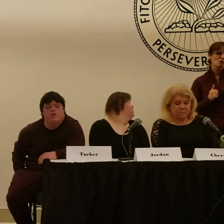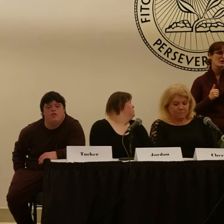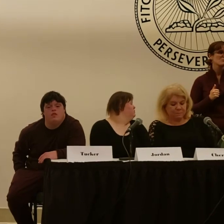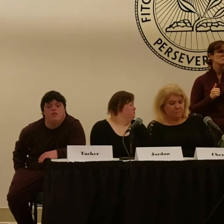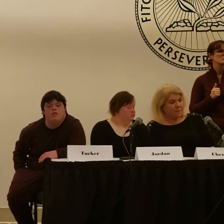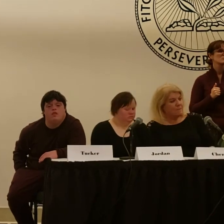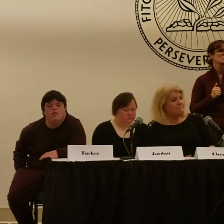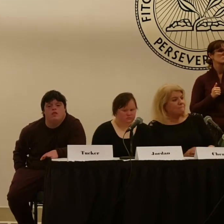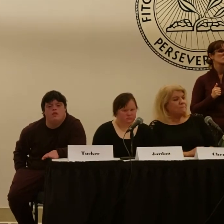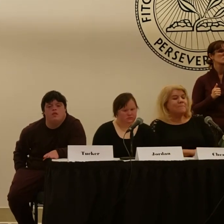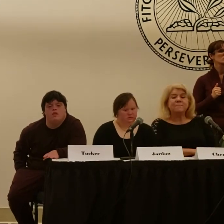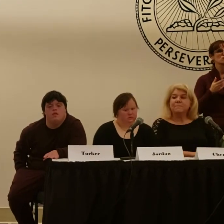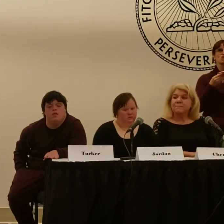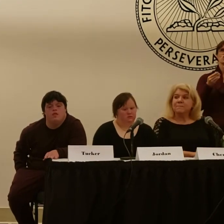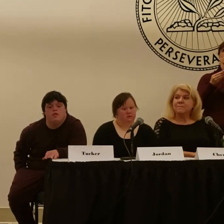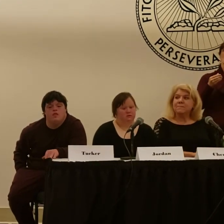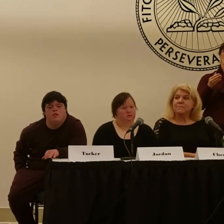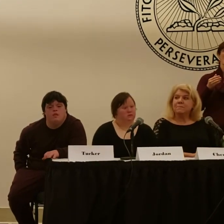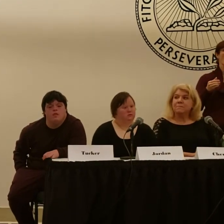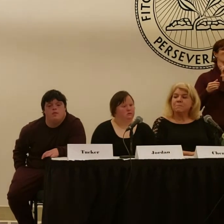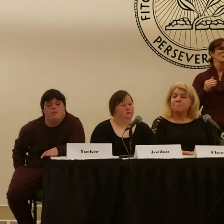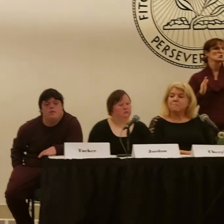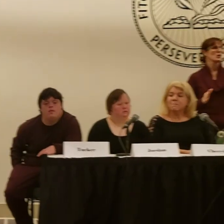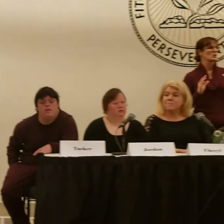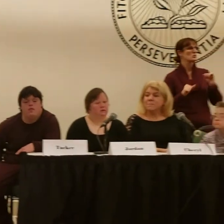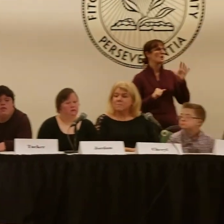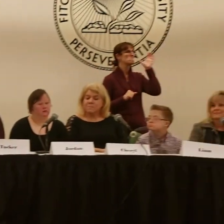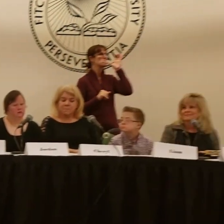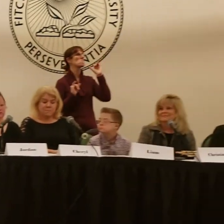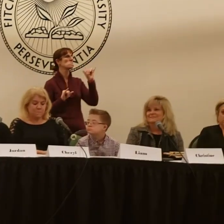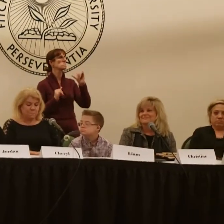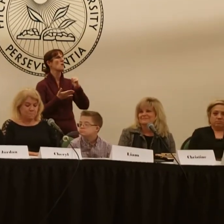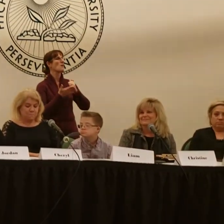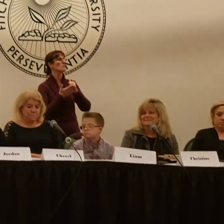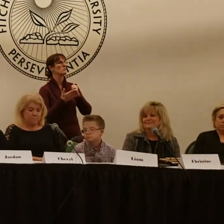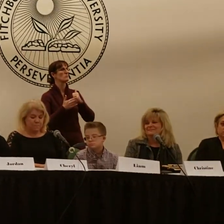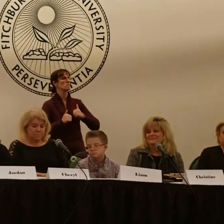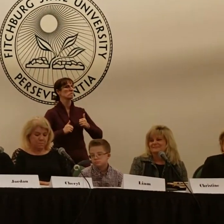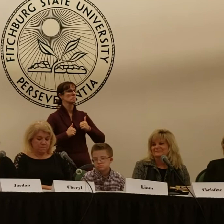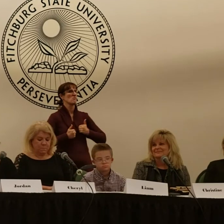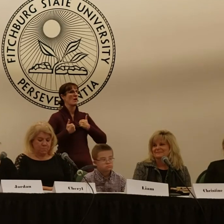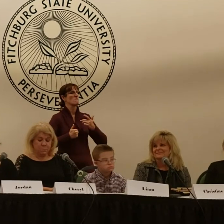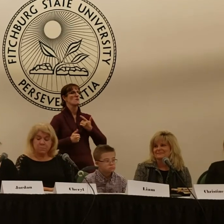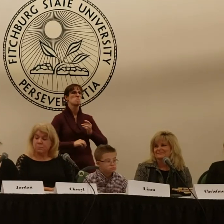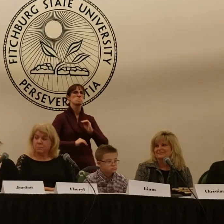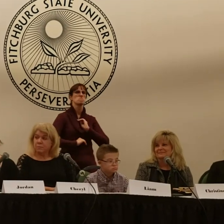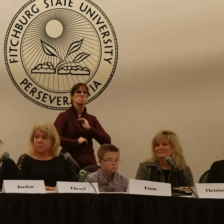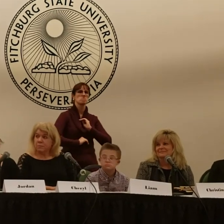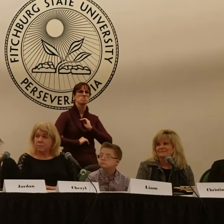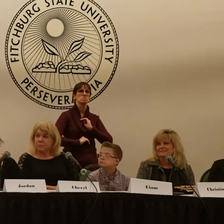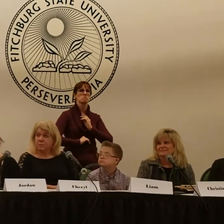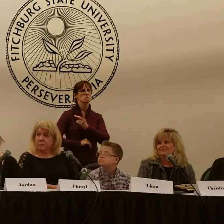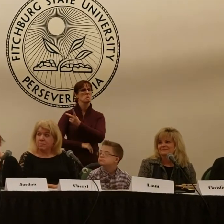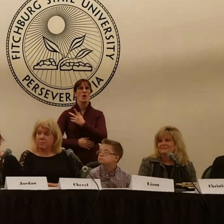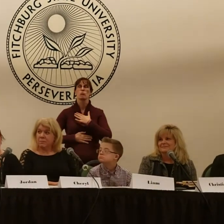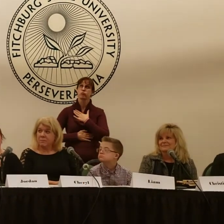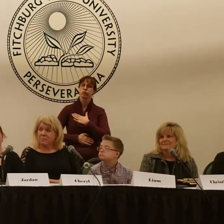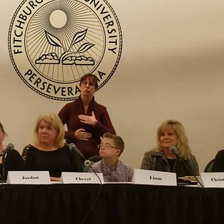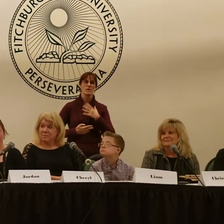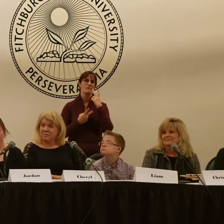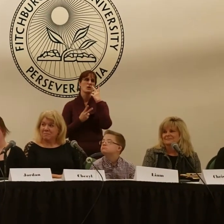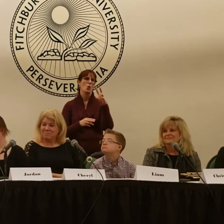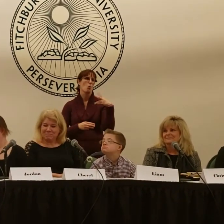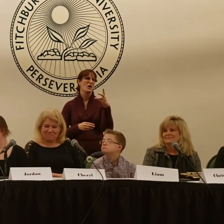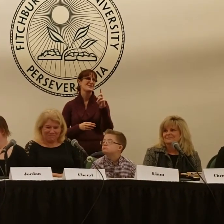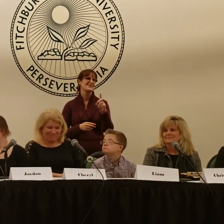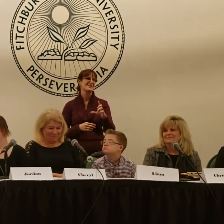help fulfill that. They loved it. They were, as you may guess, were the